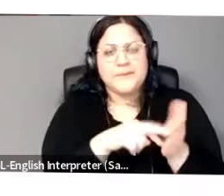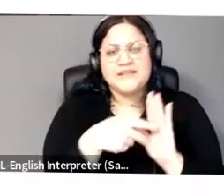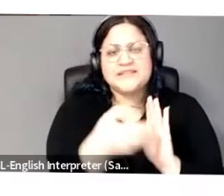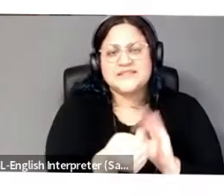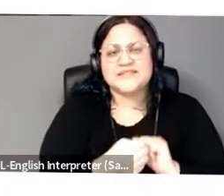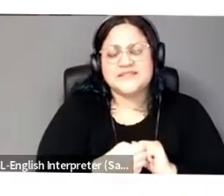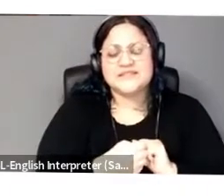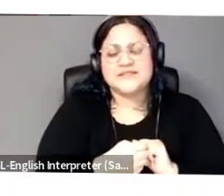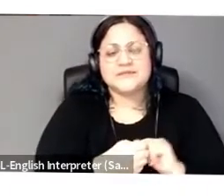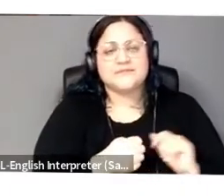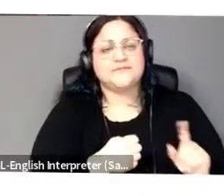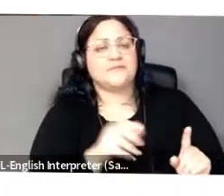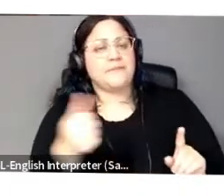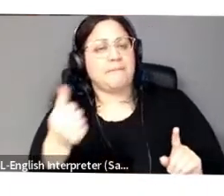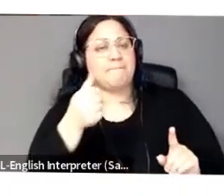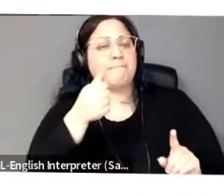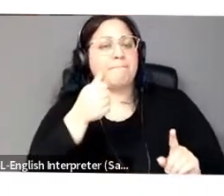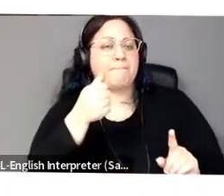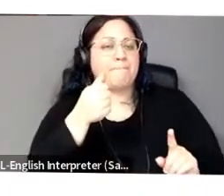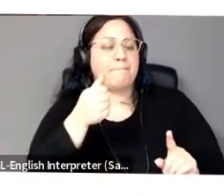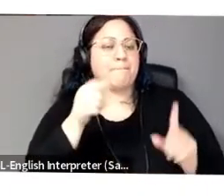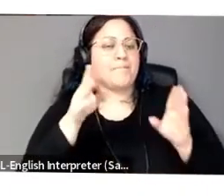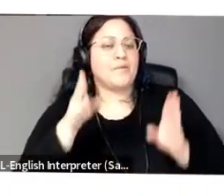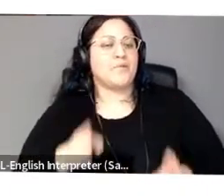Intuition can come from previous experience.